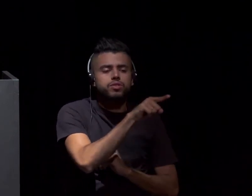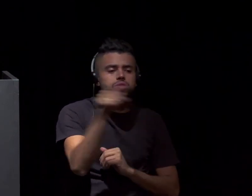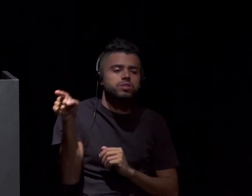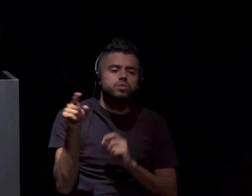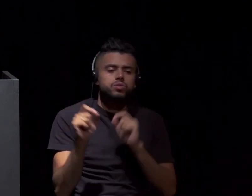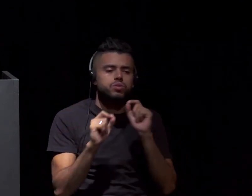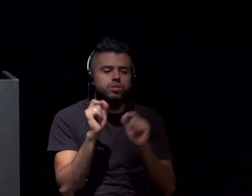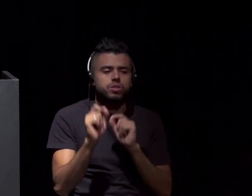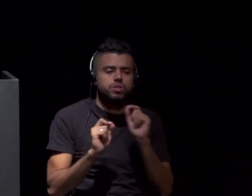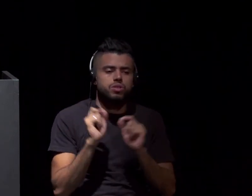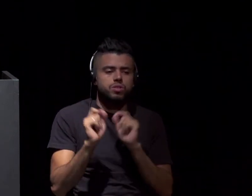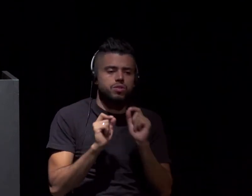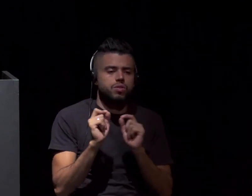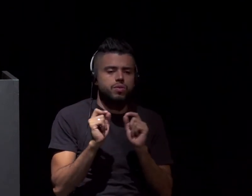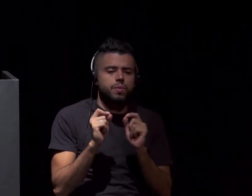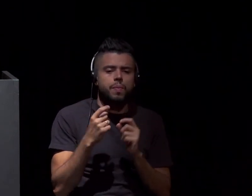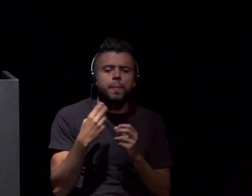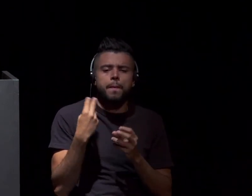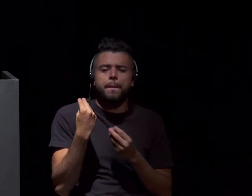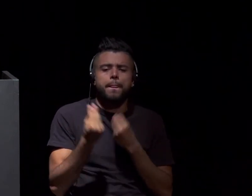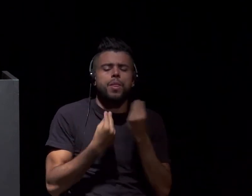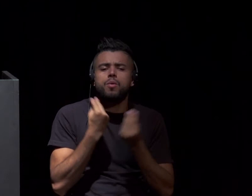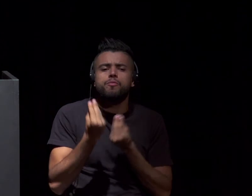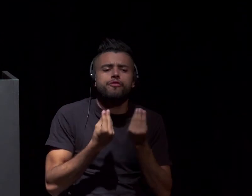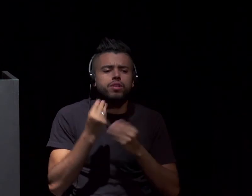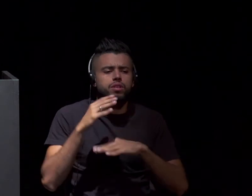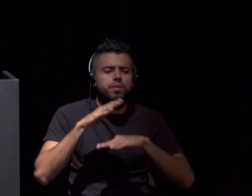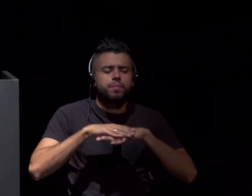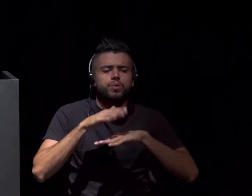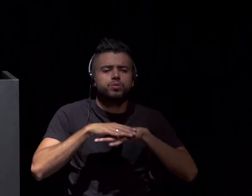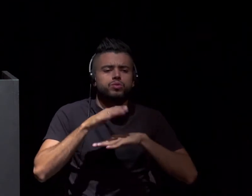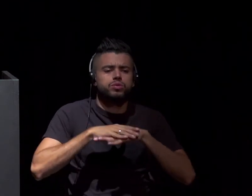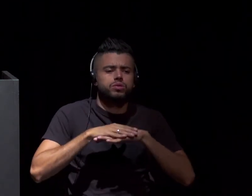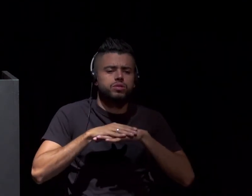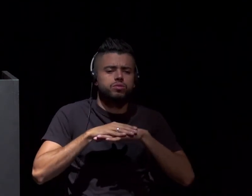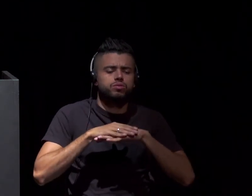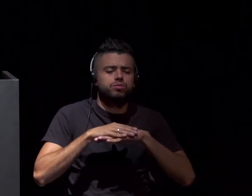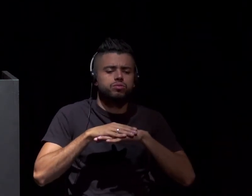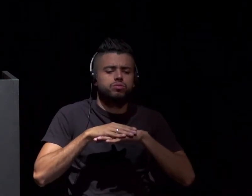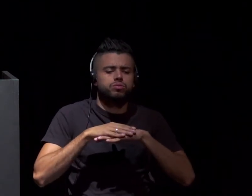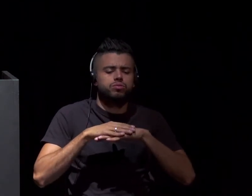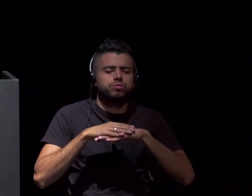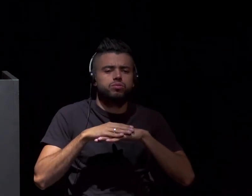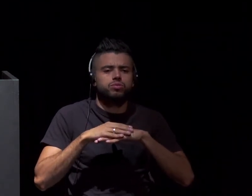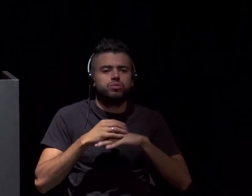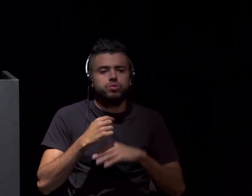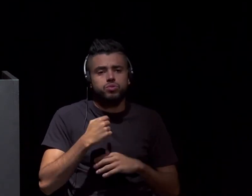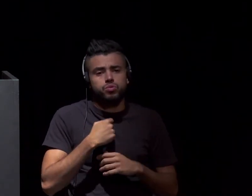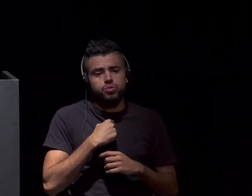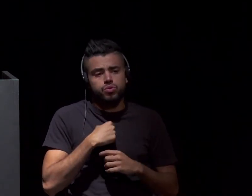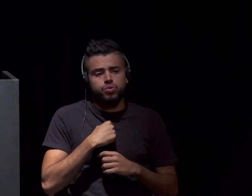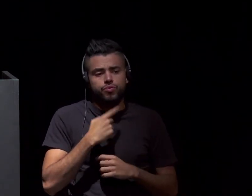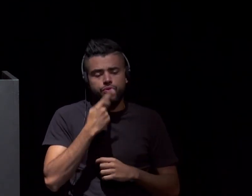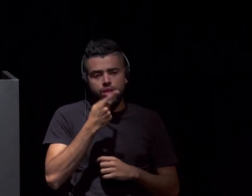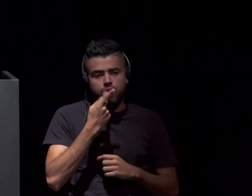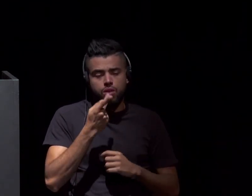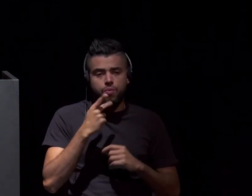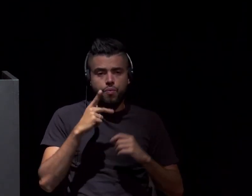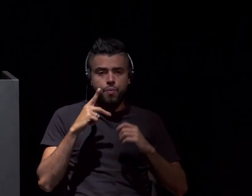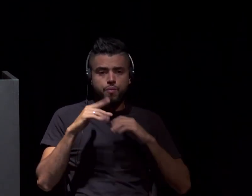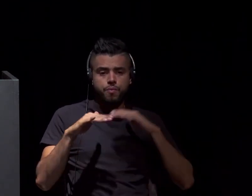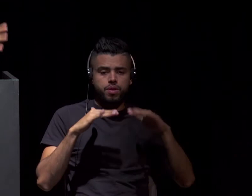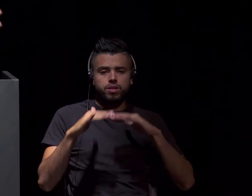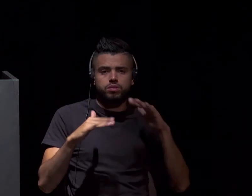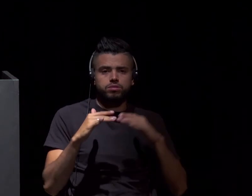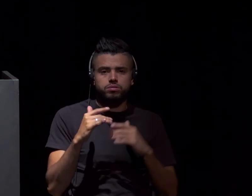members or the productions of members of the what I have called the independent mass movement in the Trinidad